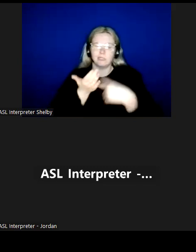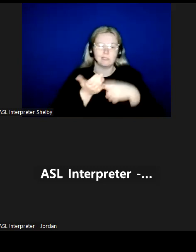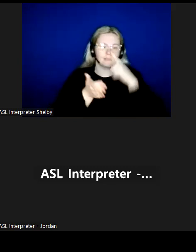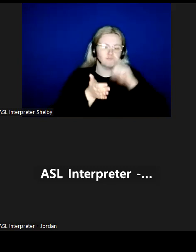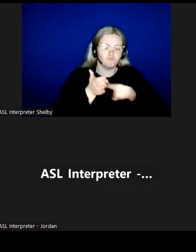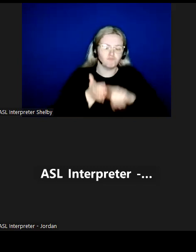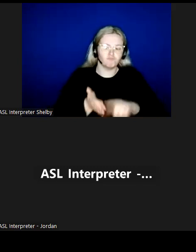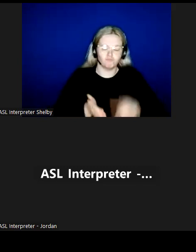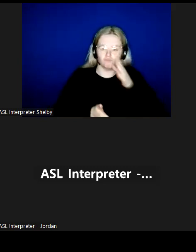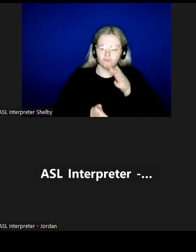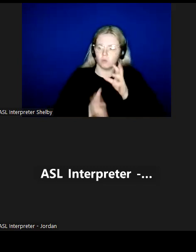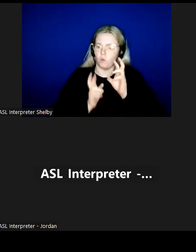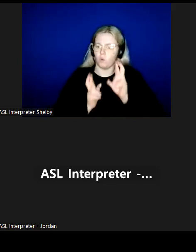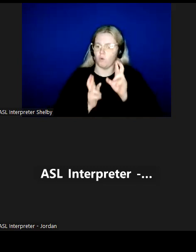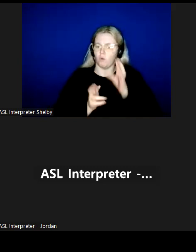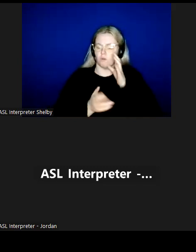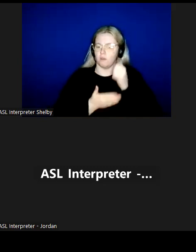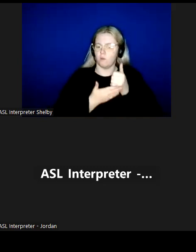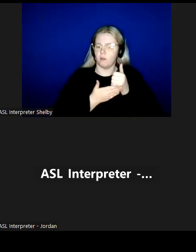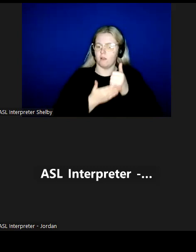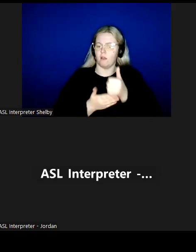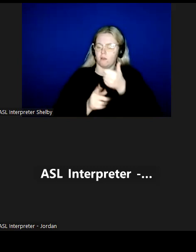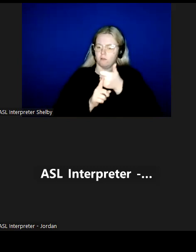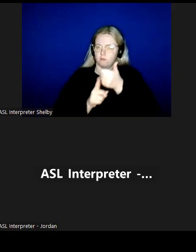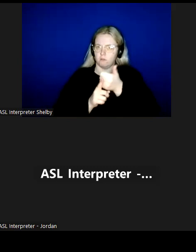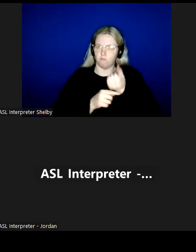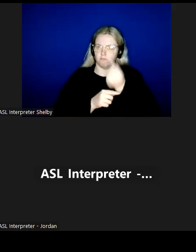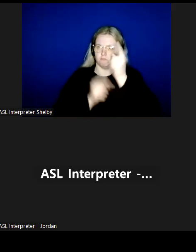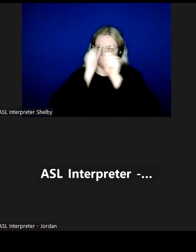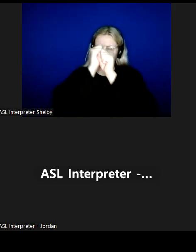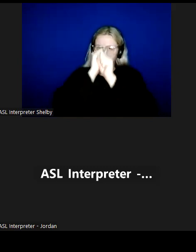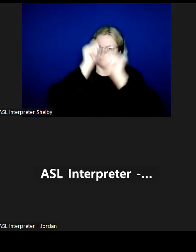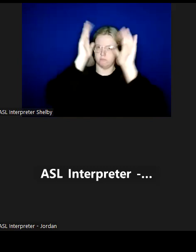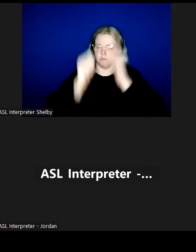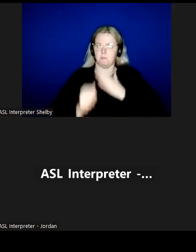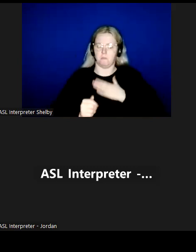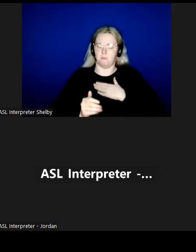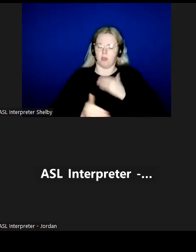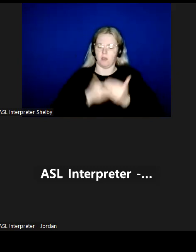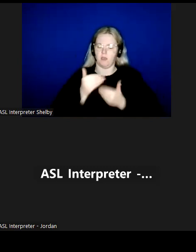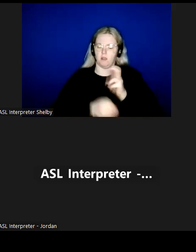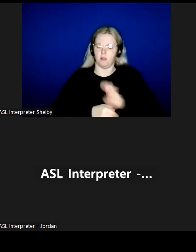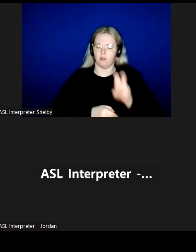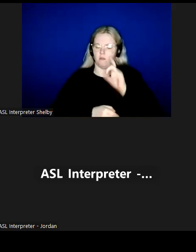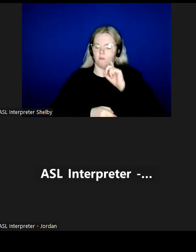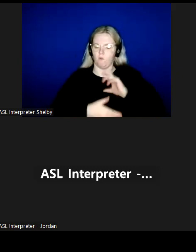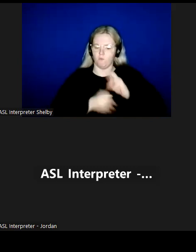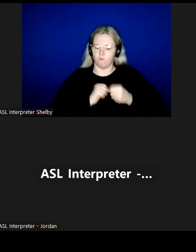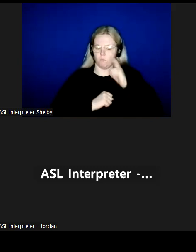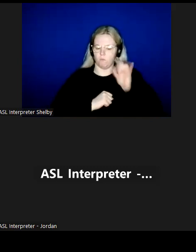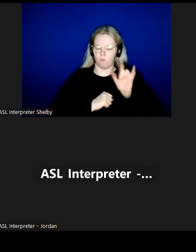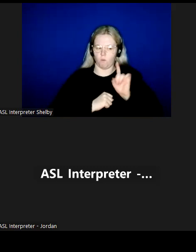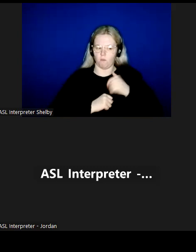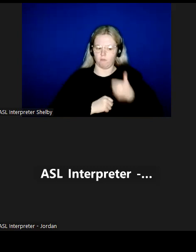that might highlight to you where you are in your own unique journey. And